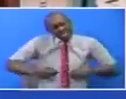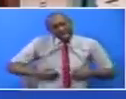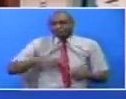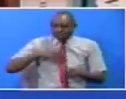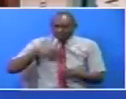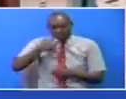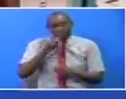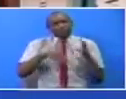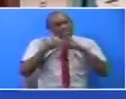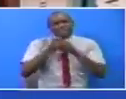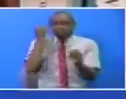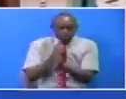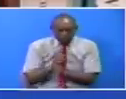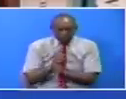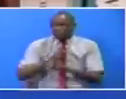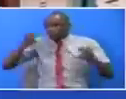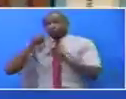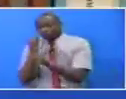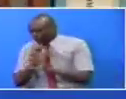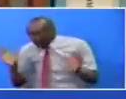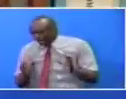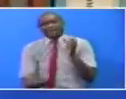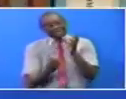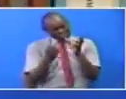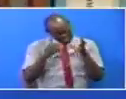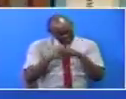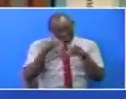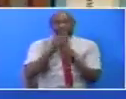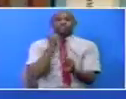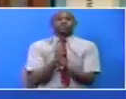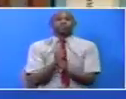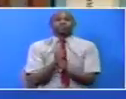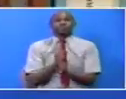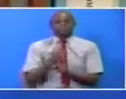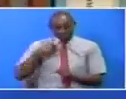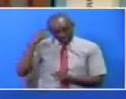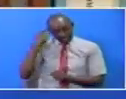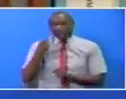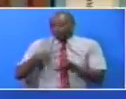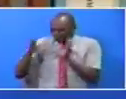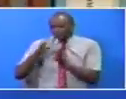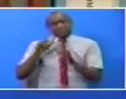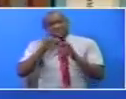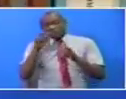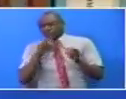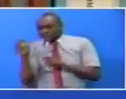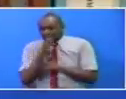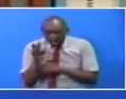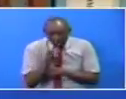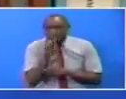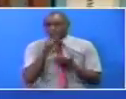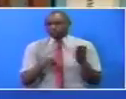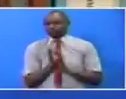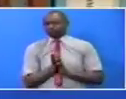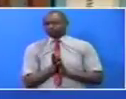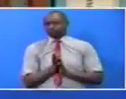to be job creators as opposed to job seekers. We will soon be embarking on opportunity mapping, and we want to go into every region and say, you